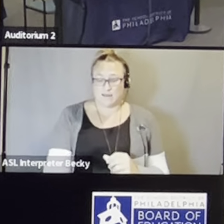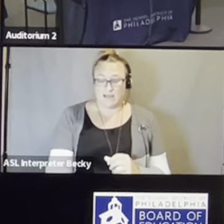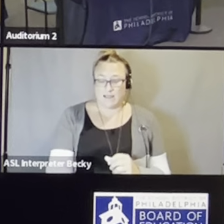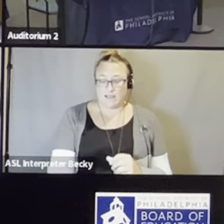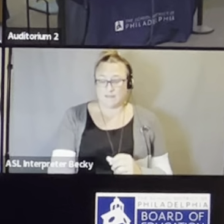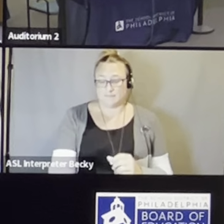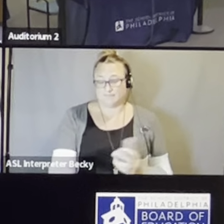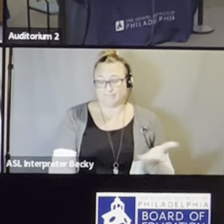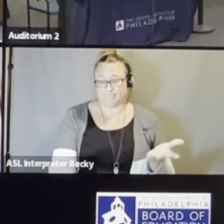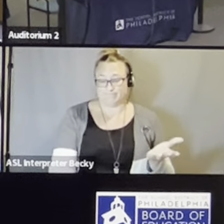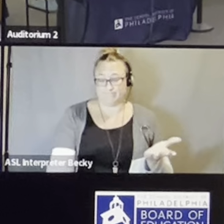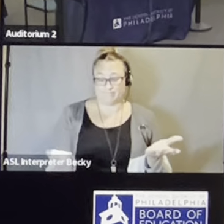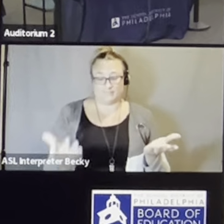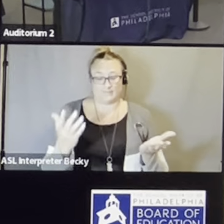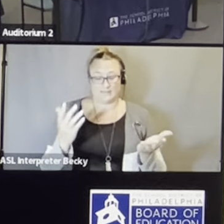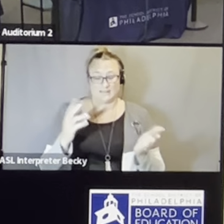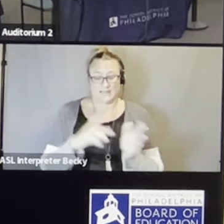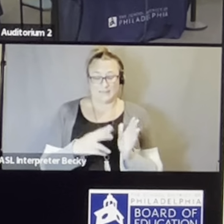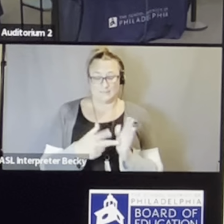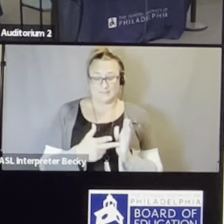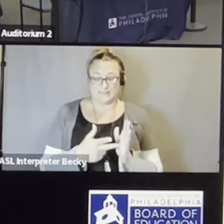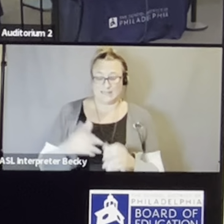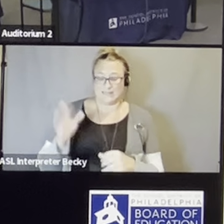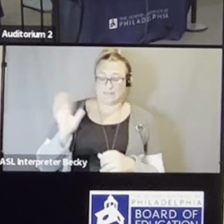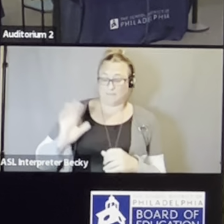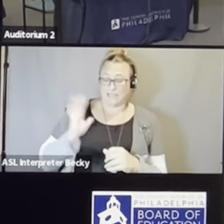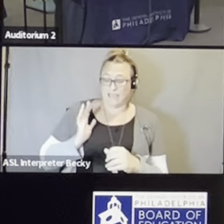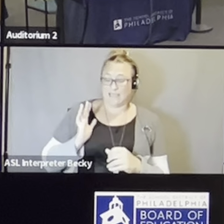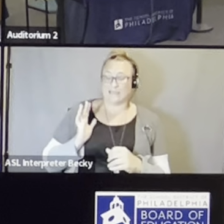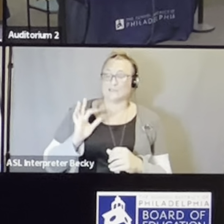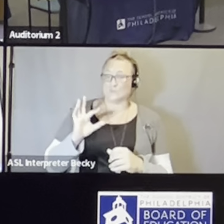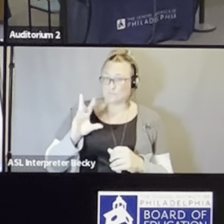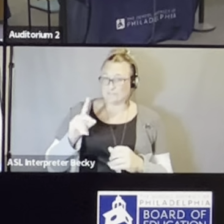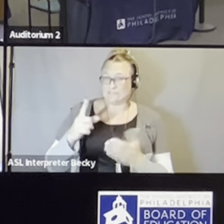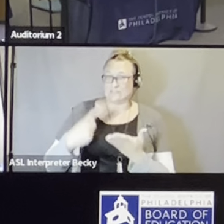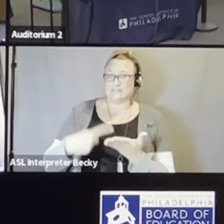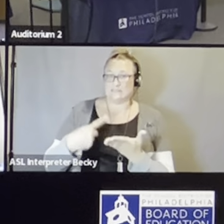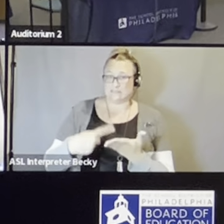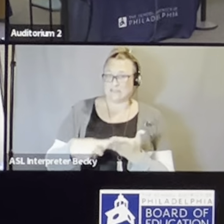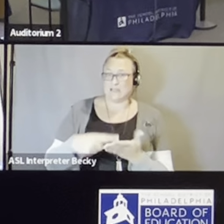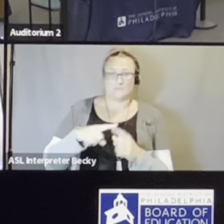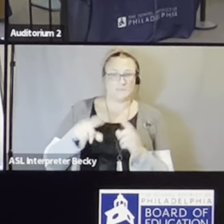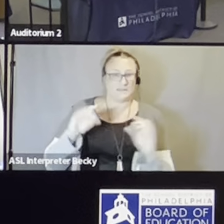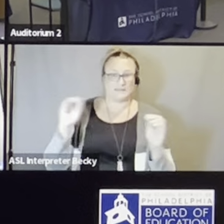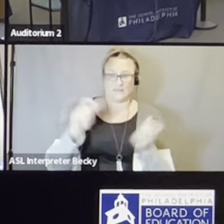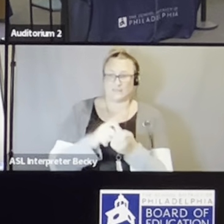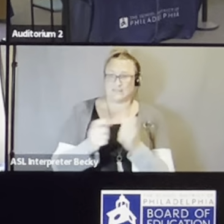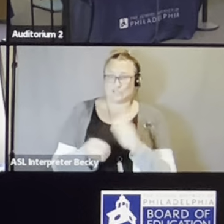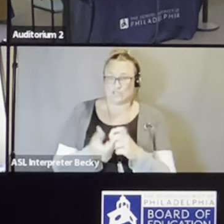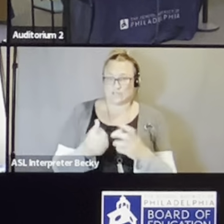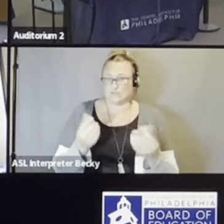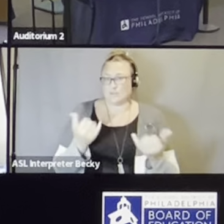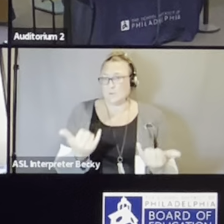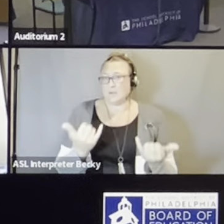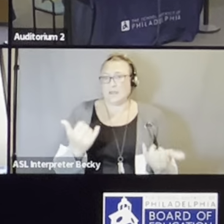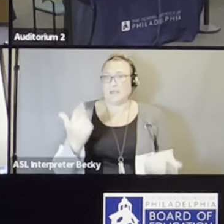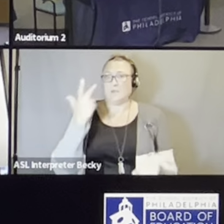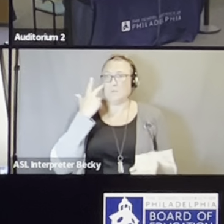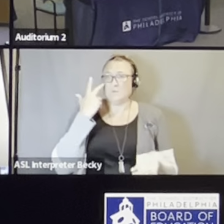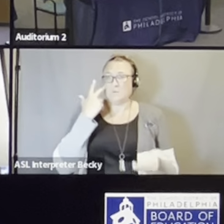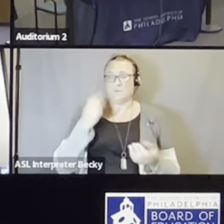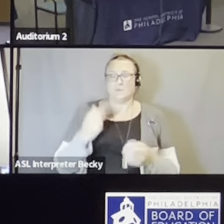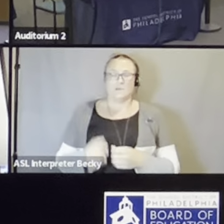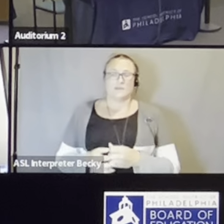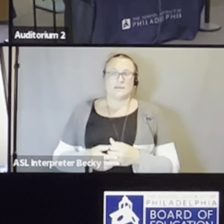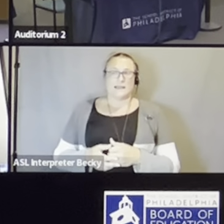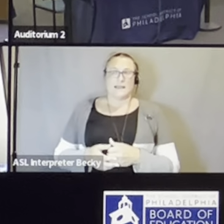it? Because in the past, there have been discussions about it and it didn't change. So, you know, I don't